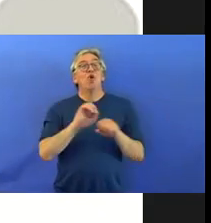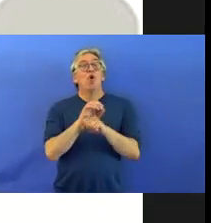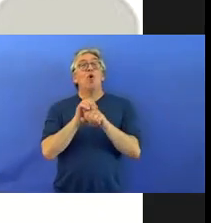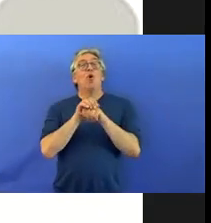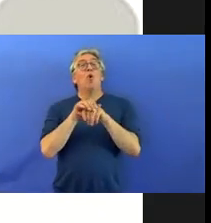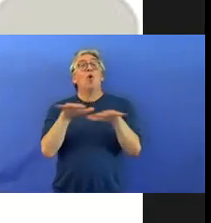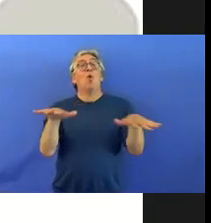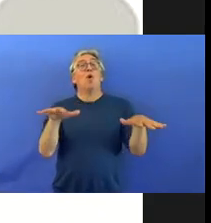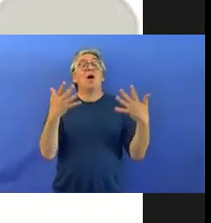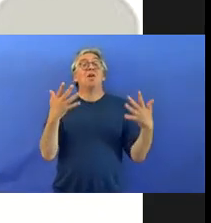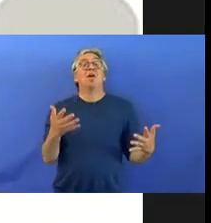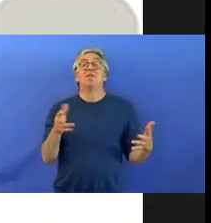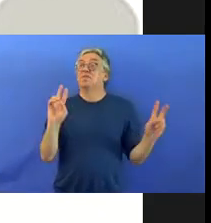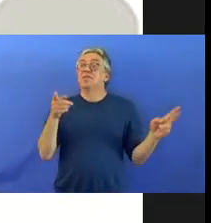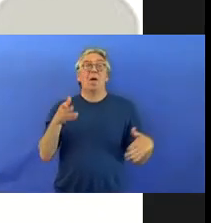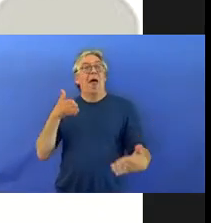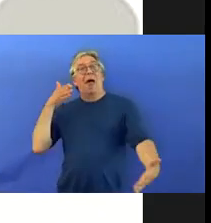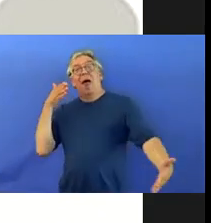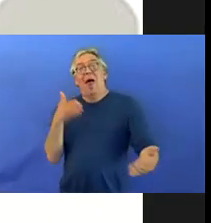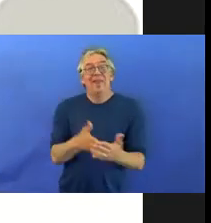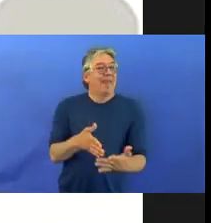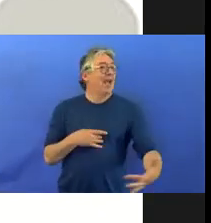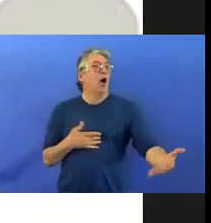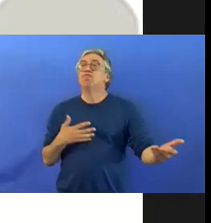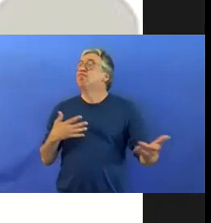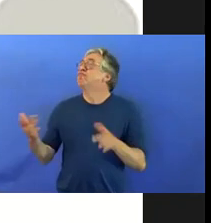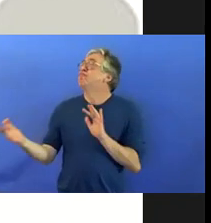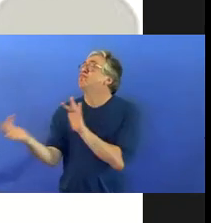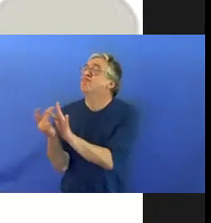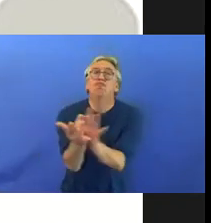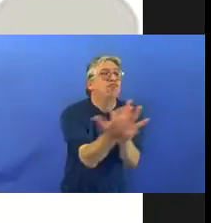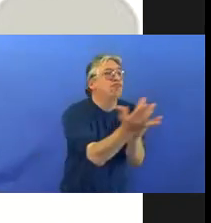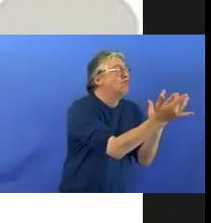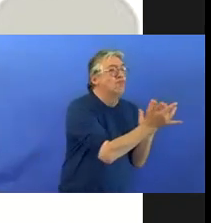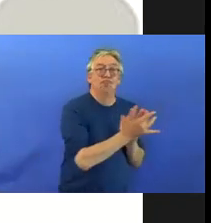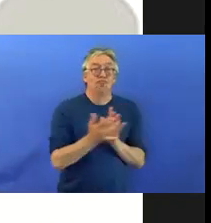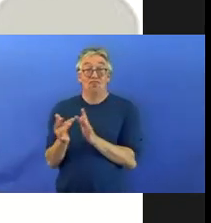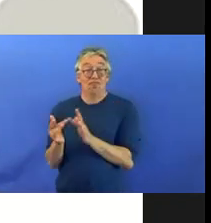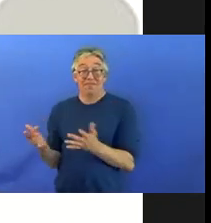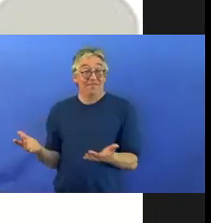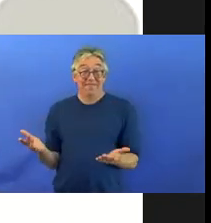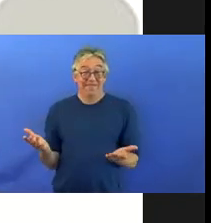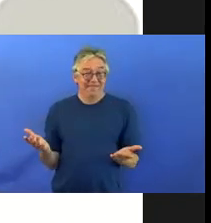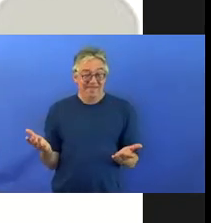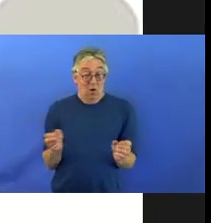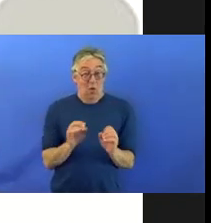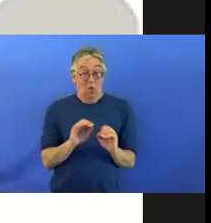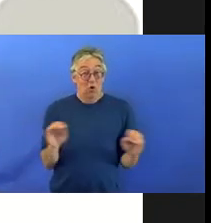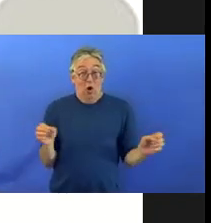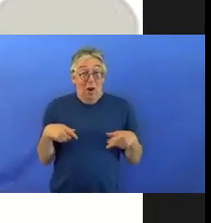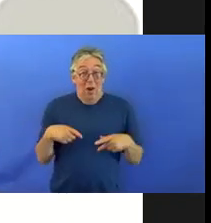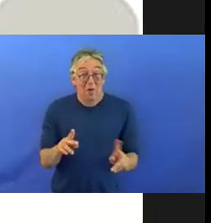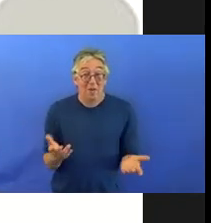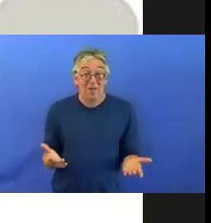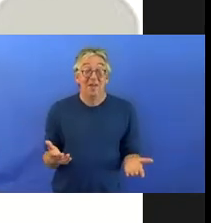situation. COVID situation is anti-socialization. So in Pakistan, we got the opportunity from